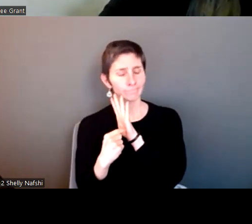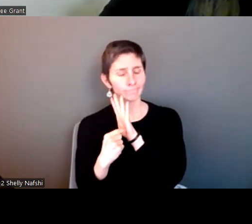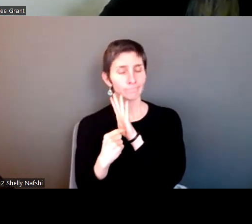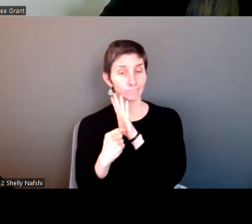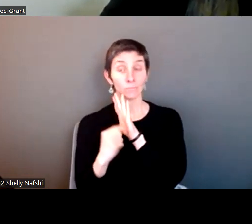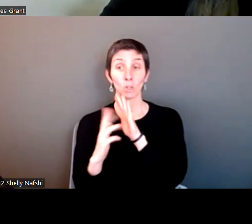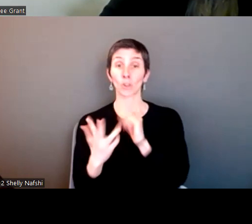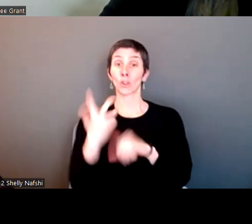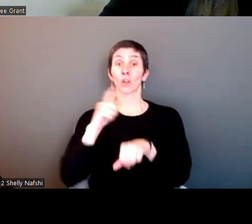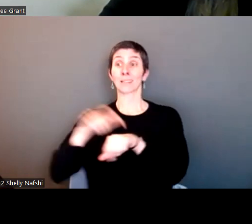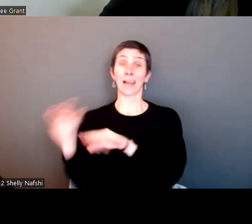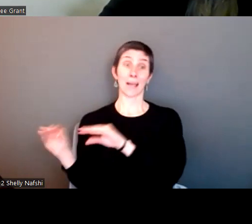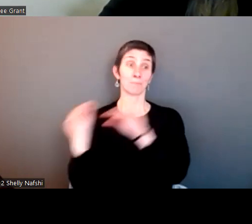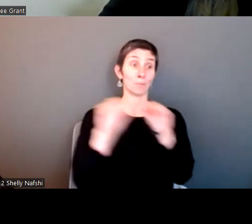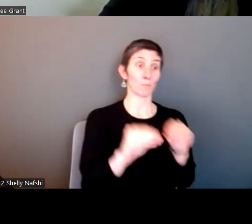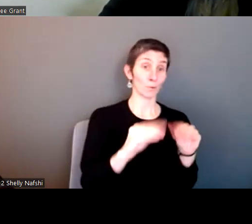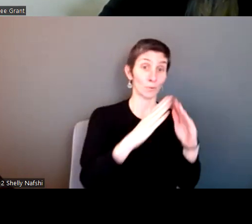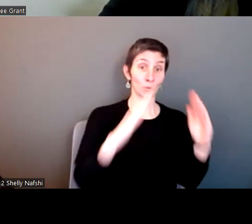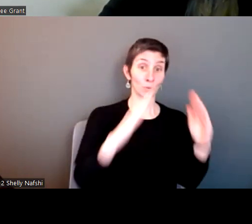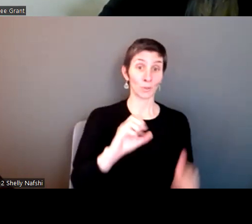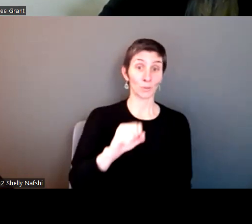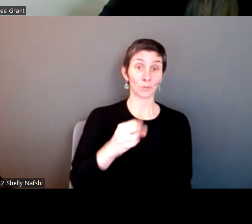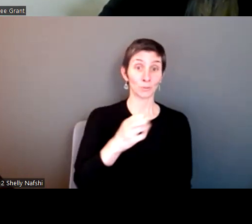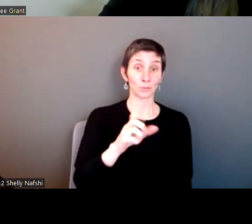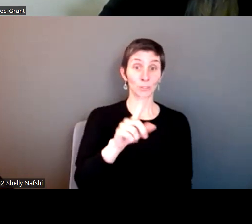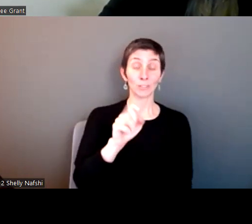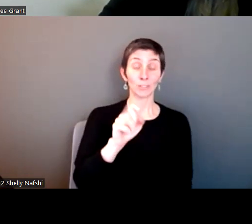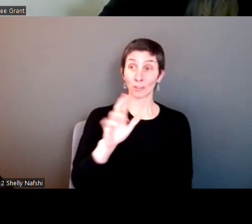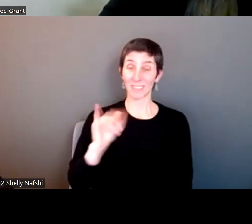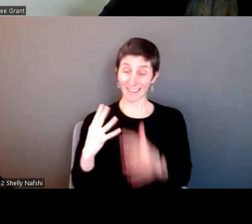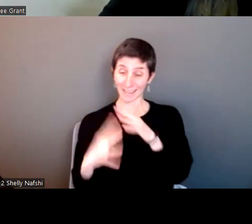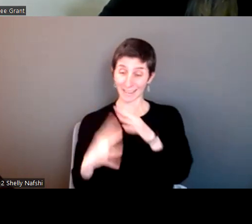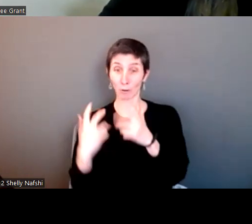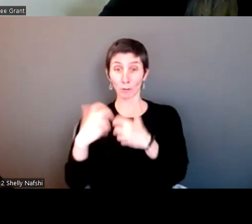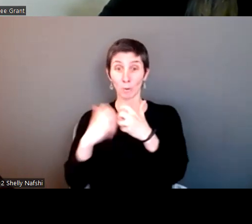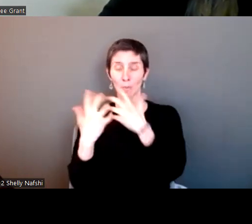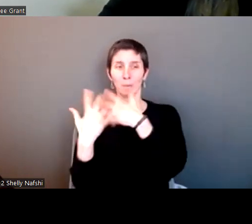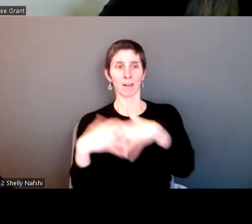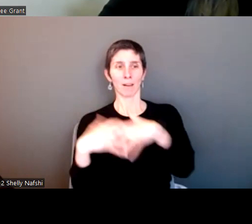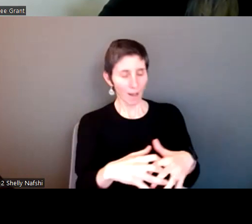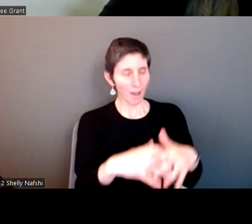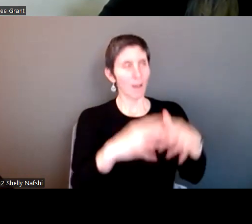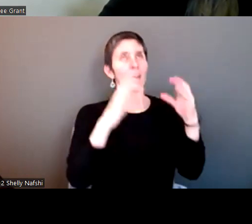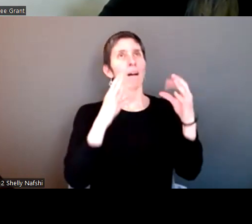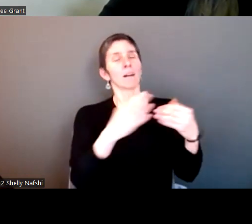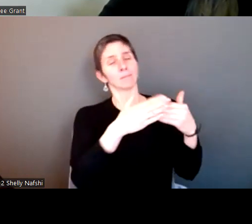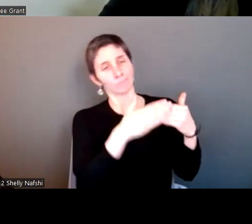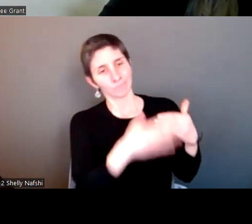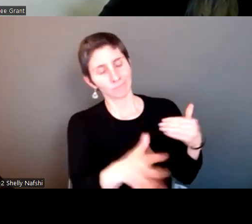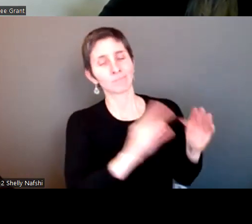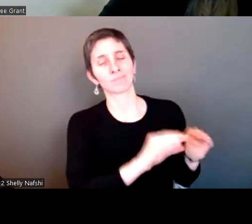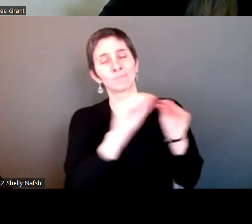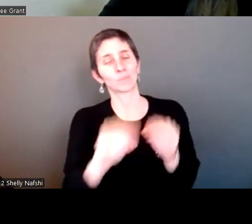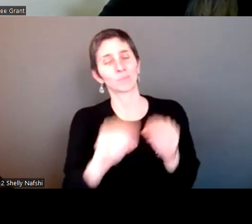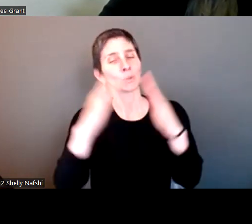time came, no more legalities, no more issues, and we're able to get him safely housed.